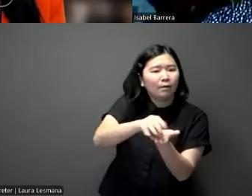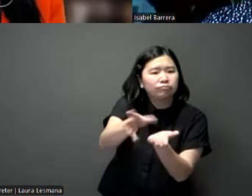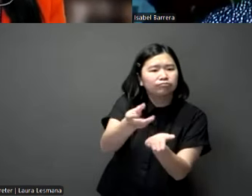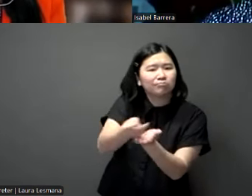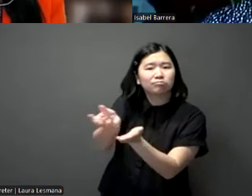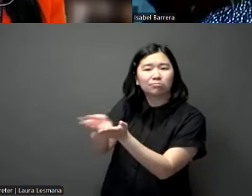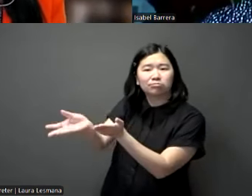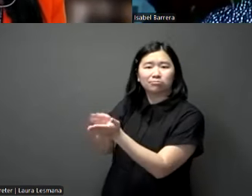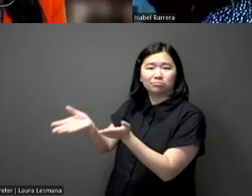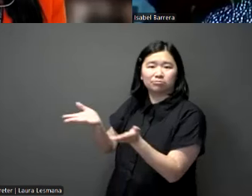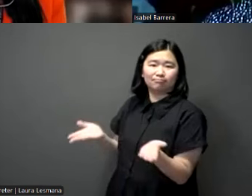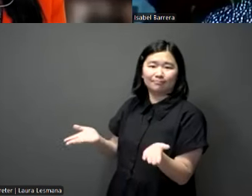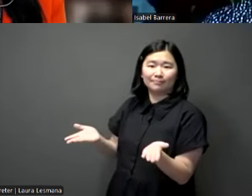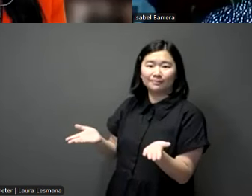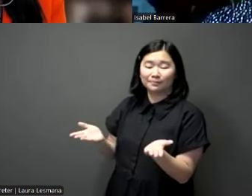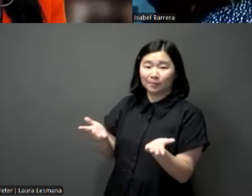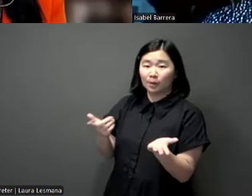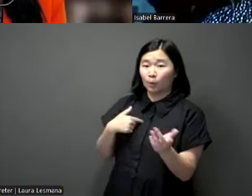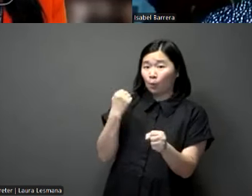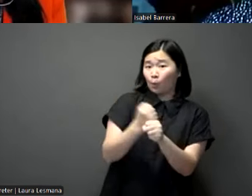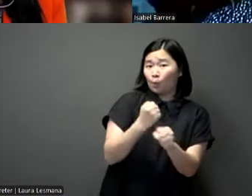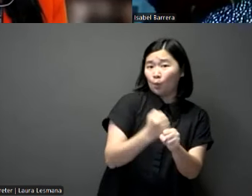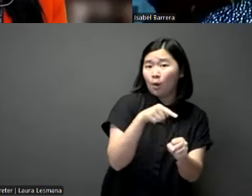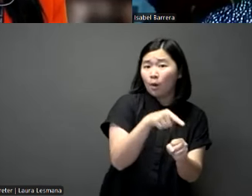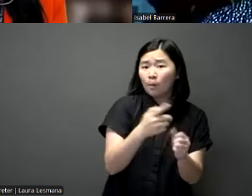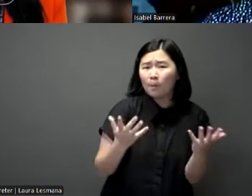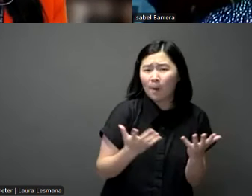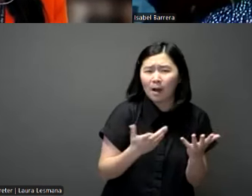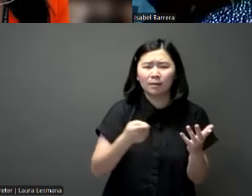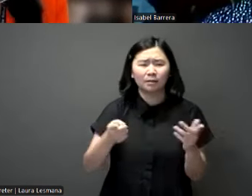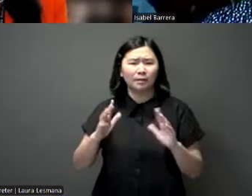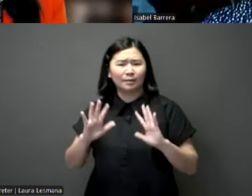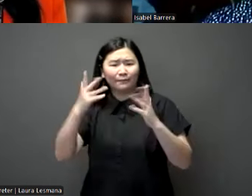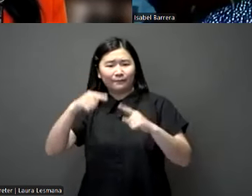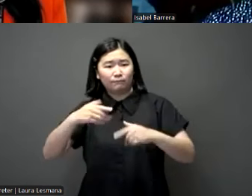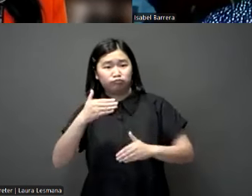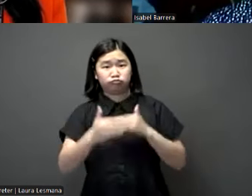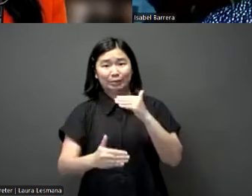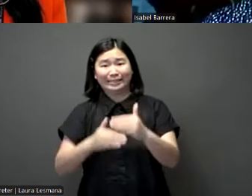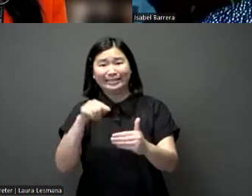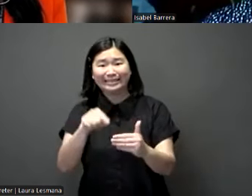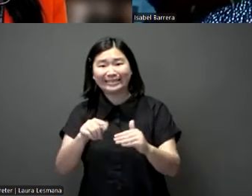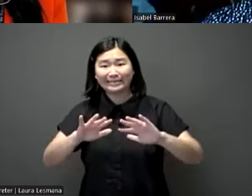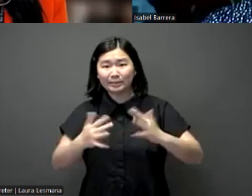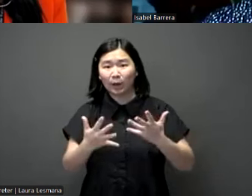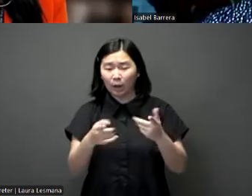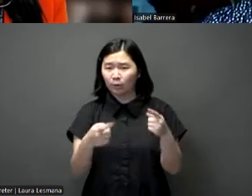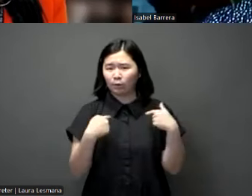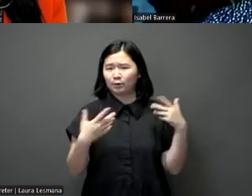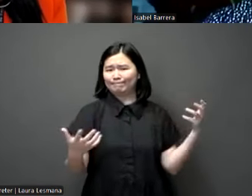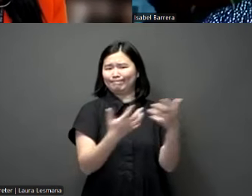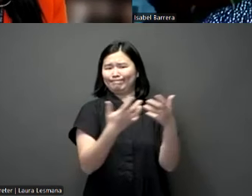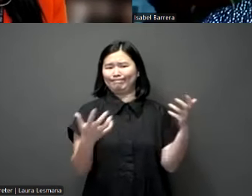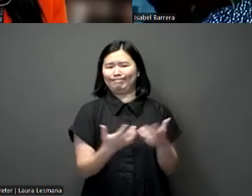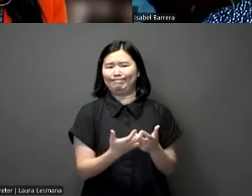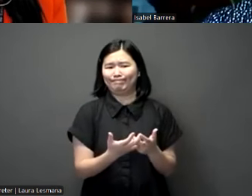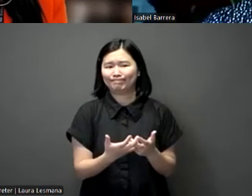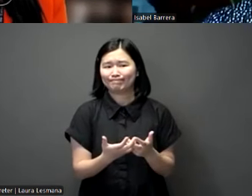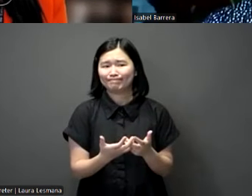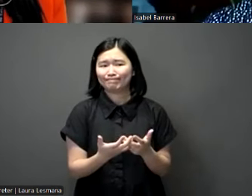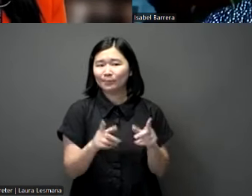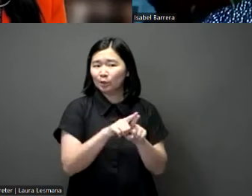have people coming from organizations, people working in primary health care and work in